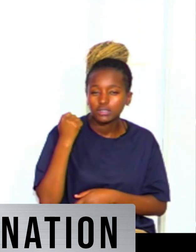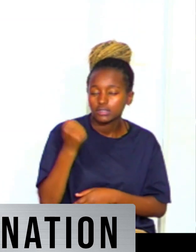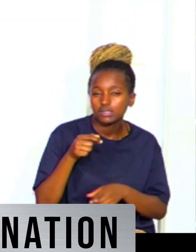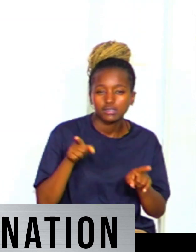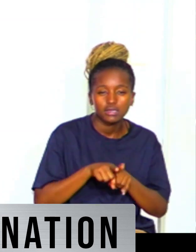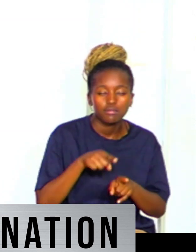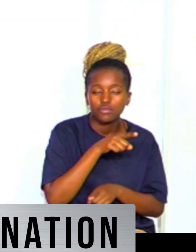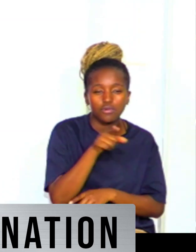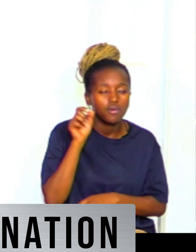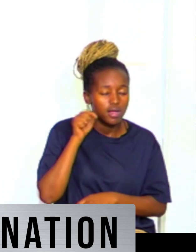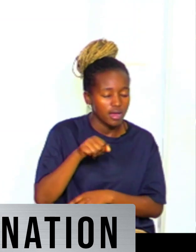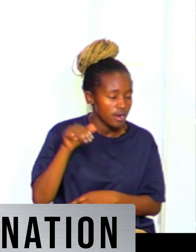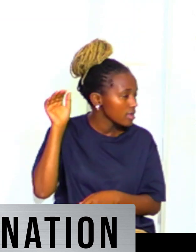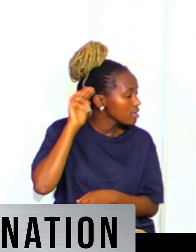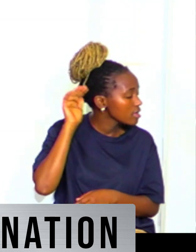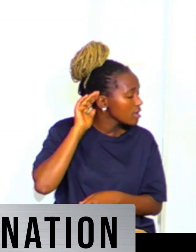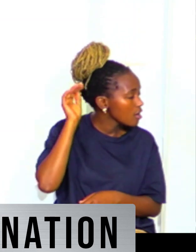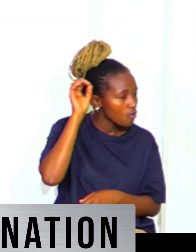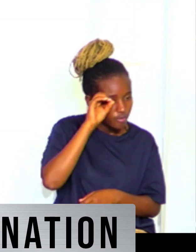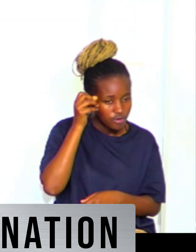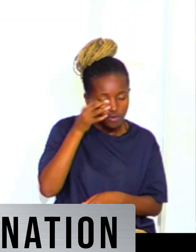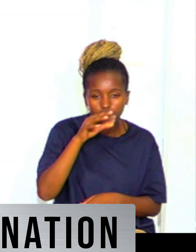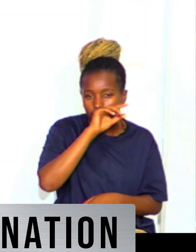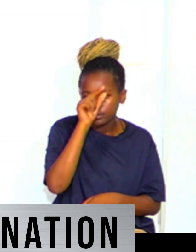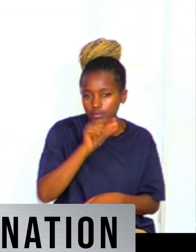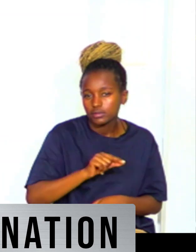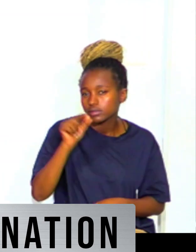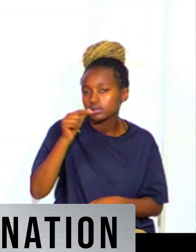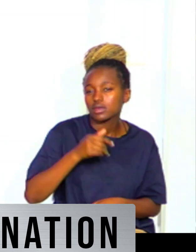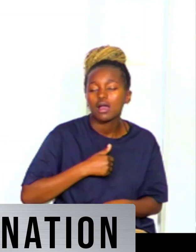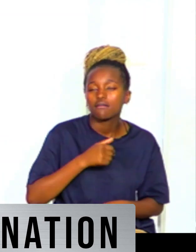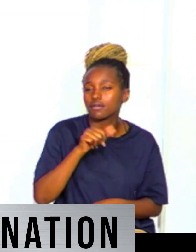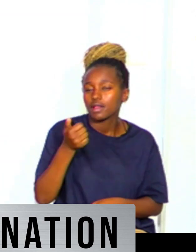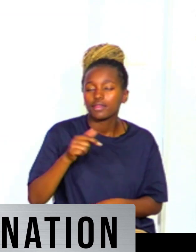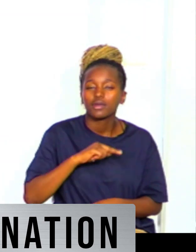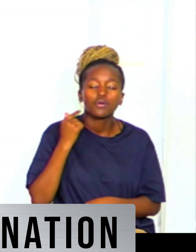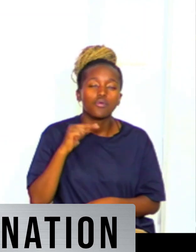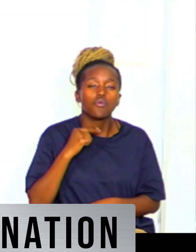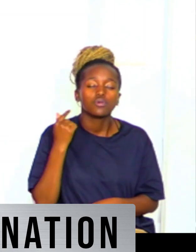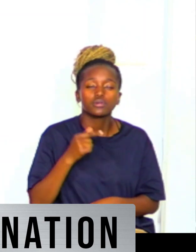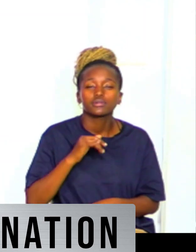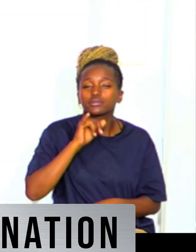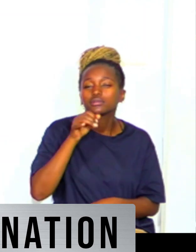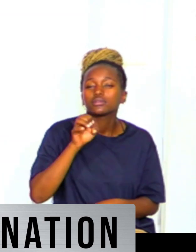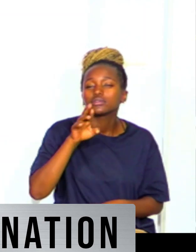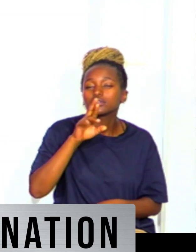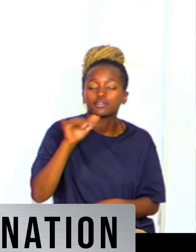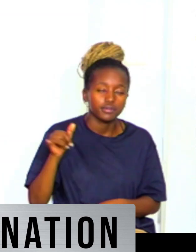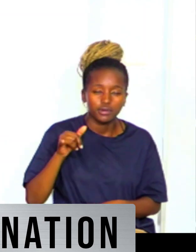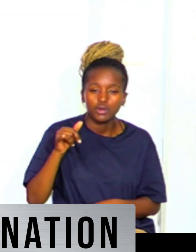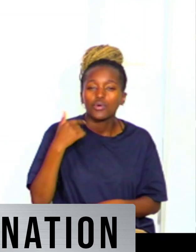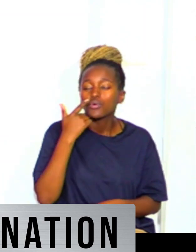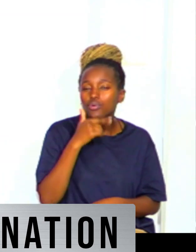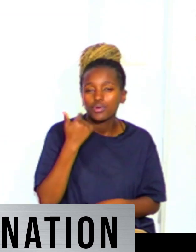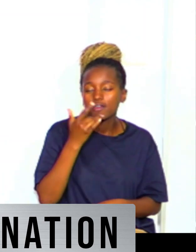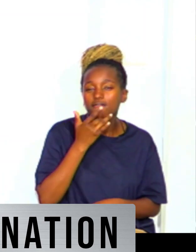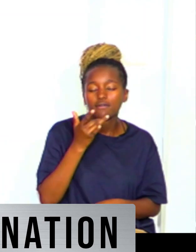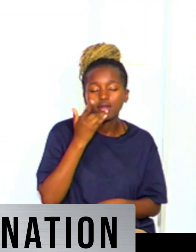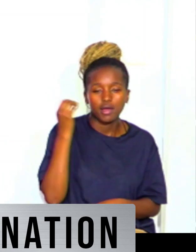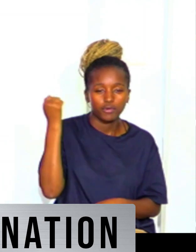what these Gen Zs have to say. Jeffrey Otieno, yes, thank you. My favorite Gen Z political analyst. Esther